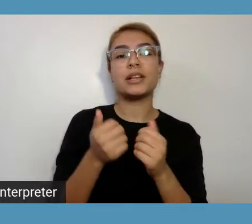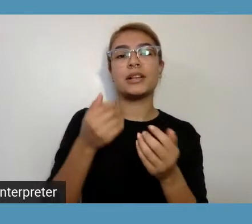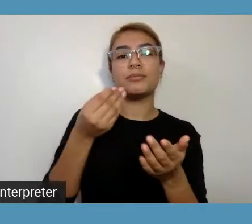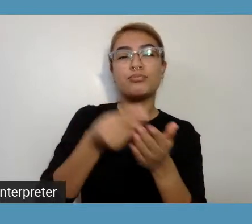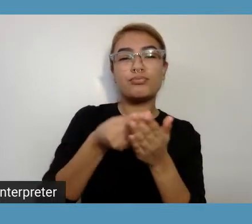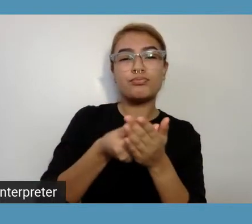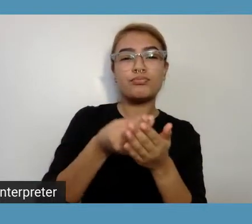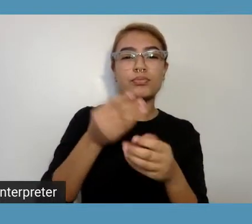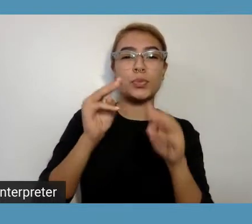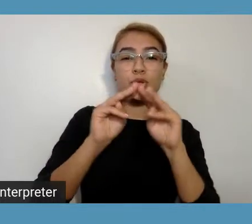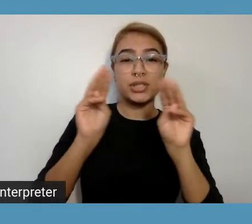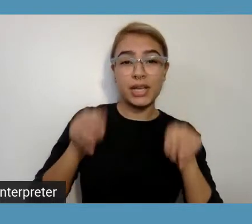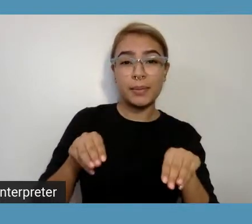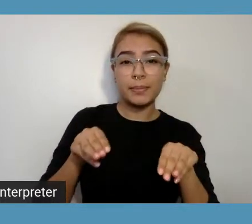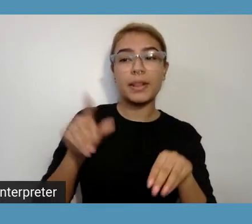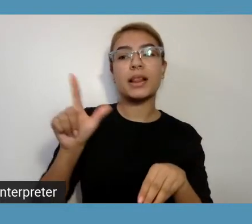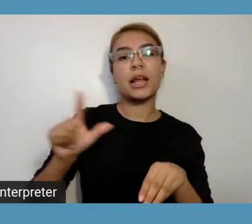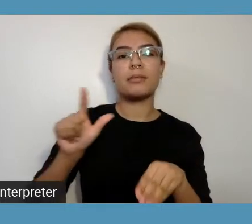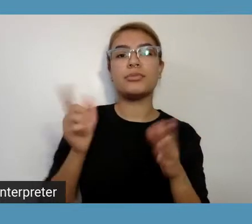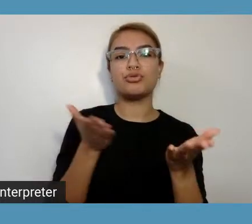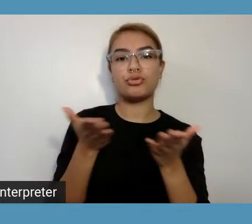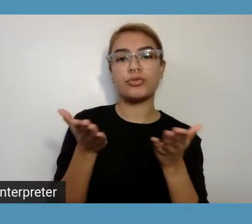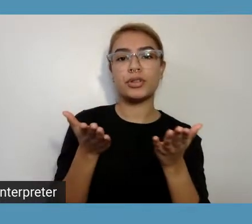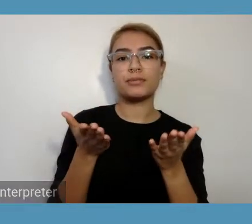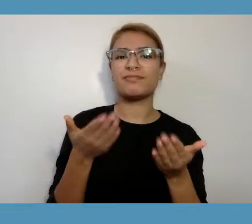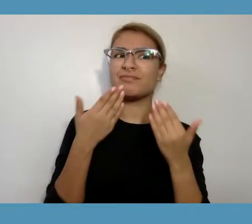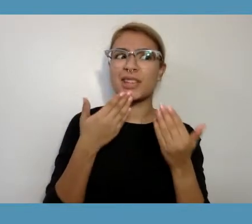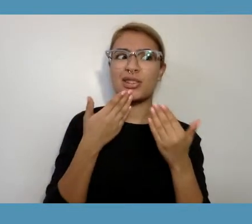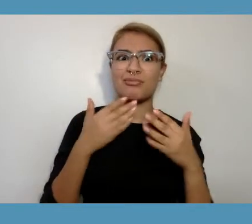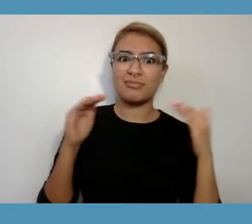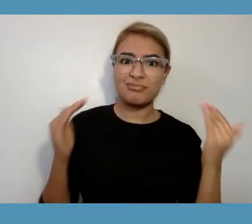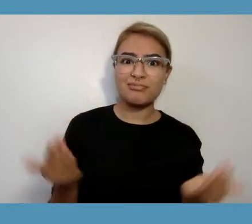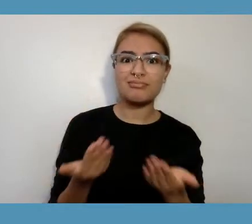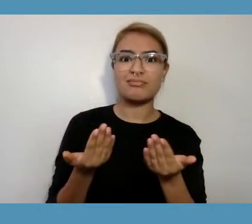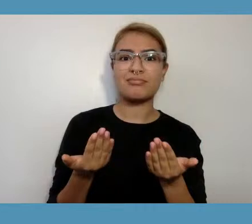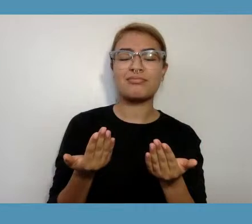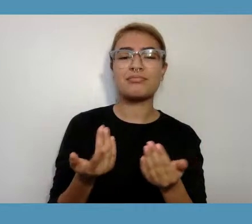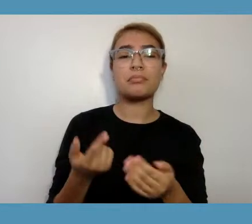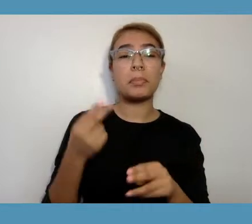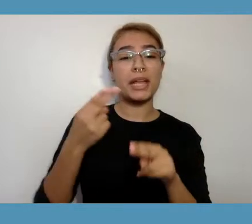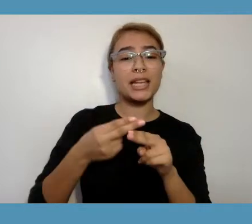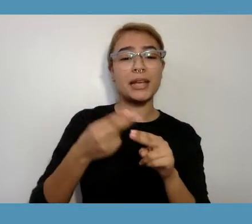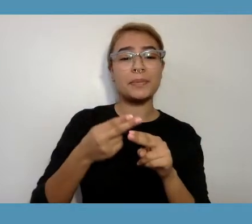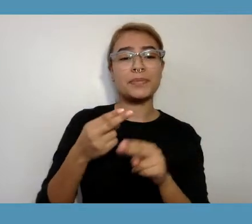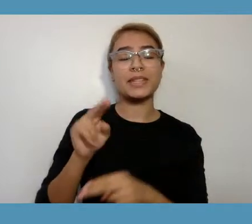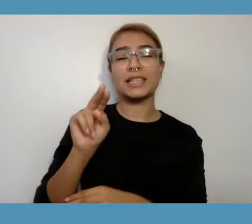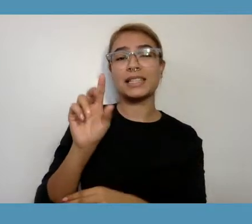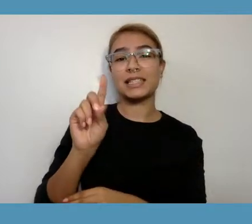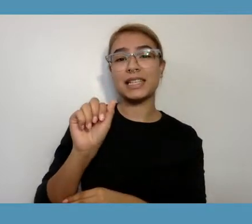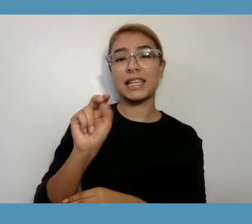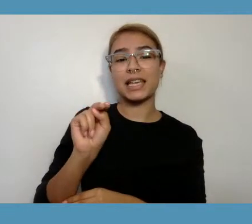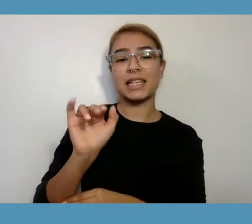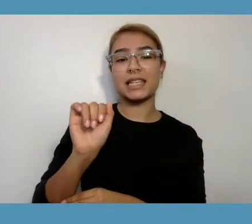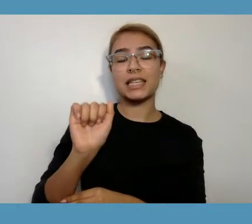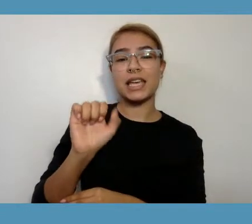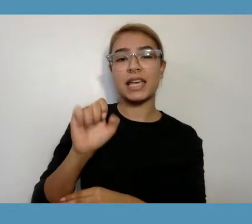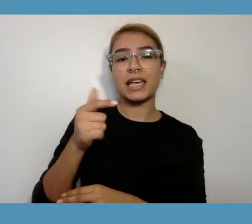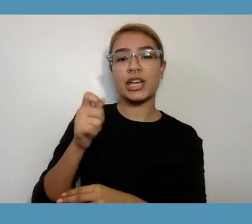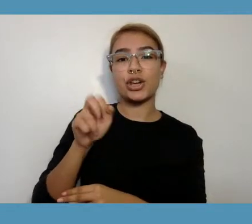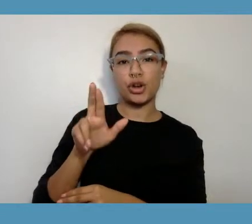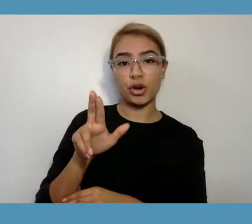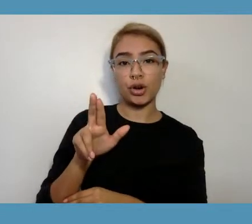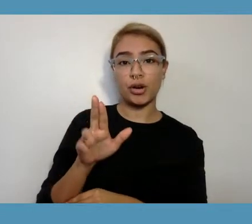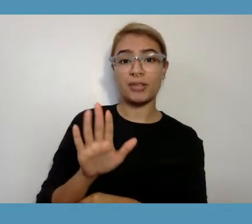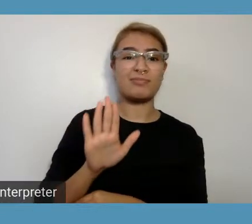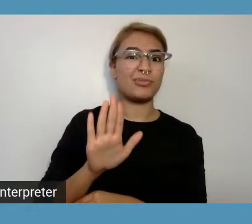We're delighted to have you with us here today. My name is Dan Yeager, and I'm the Executive Director of the New England Museum Association, and I'll be your